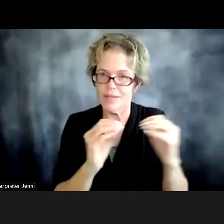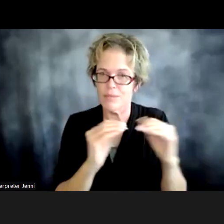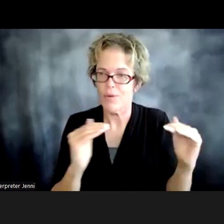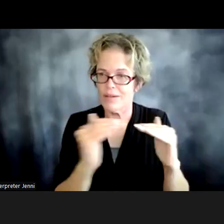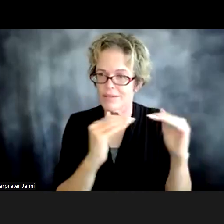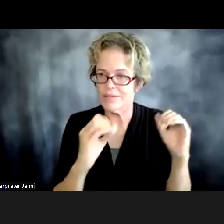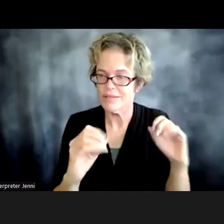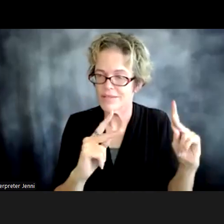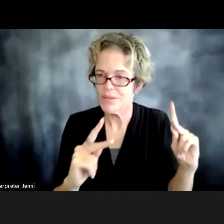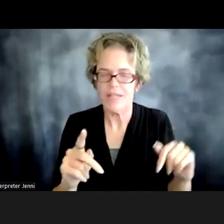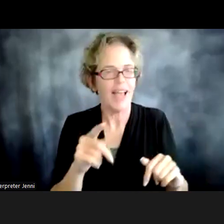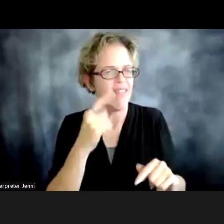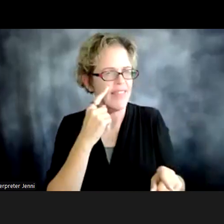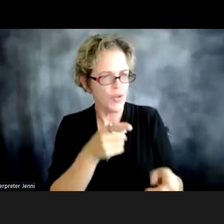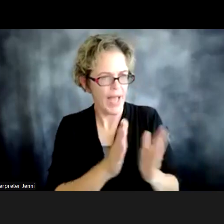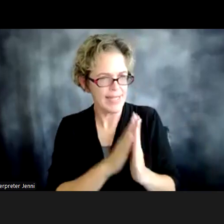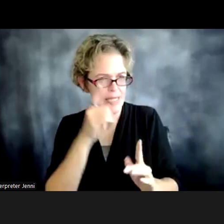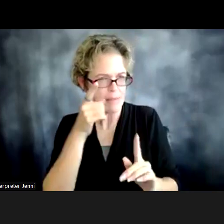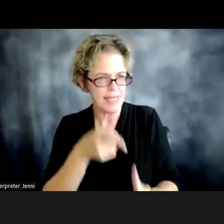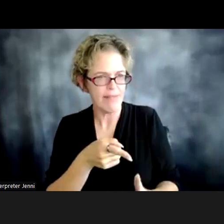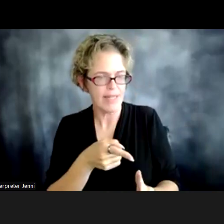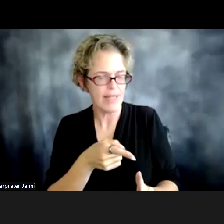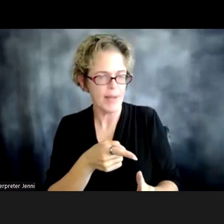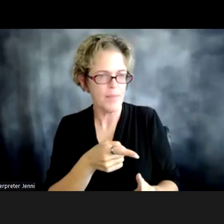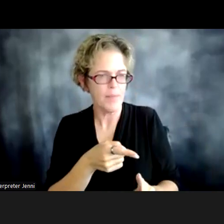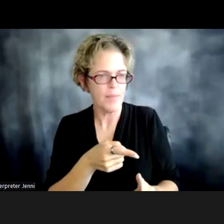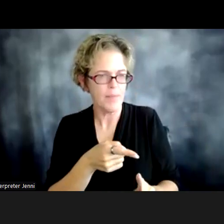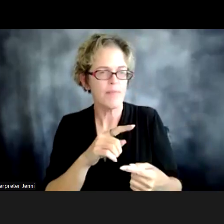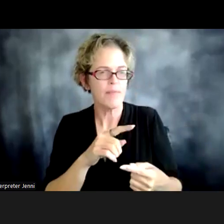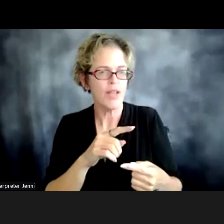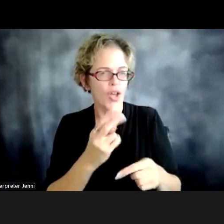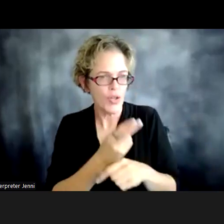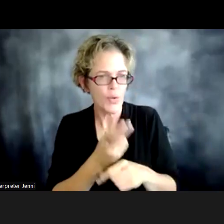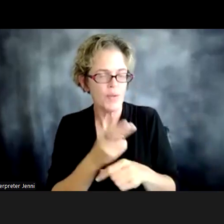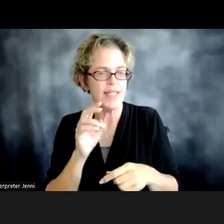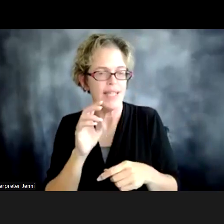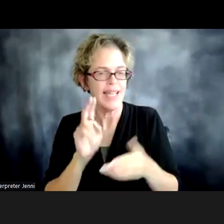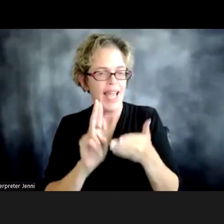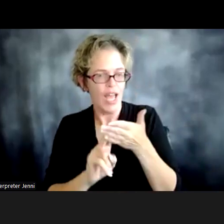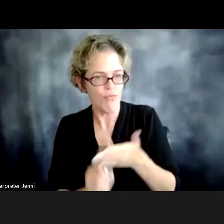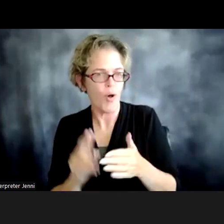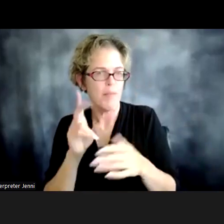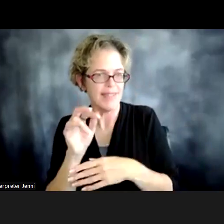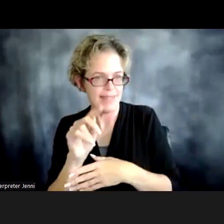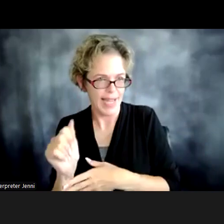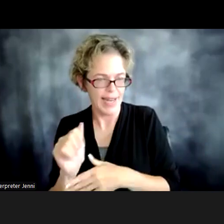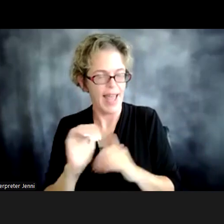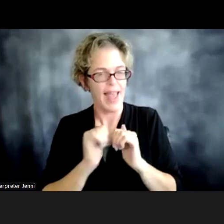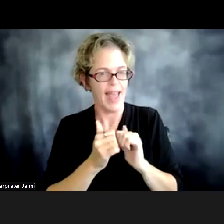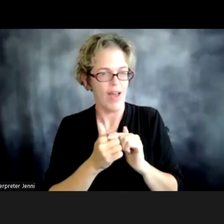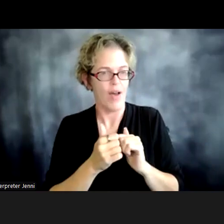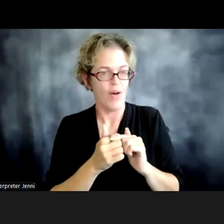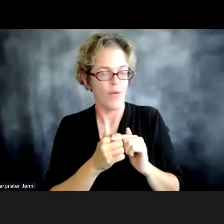So I think you're asking specifically the using enrollment data. How are